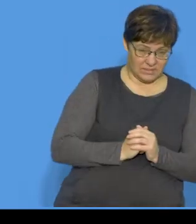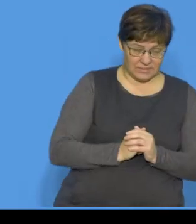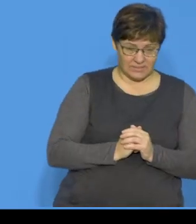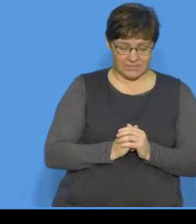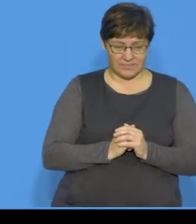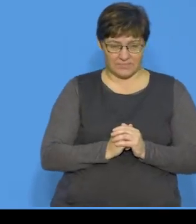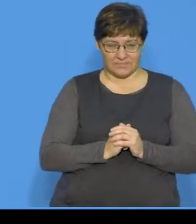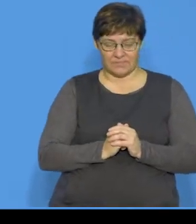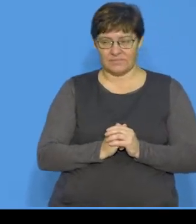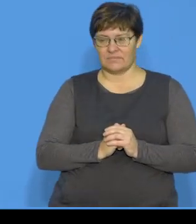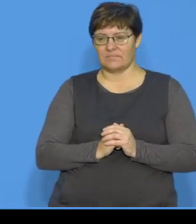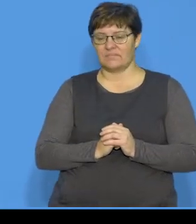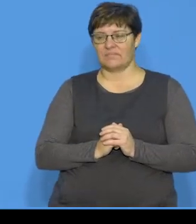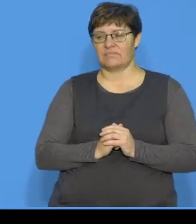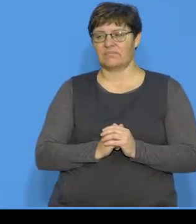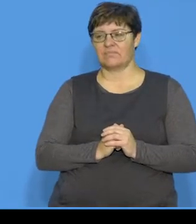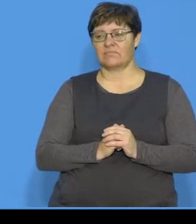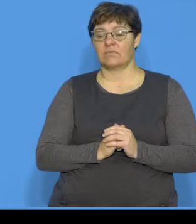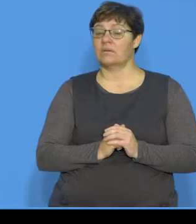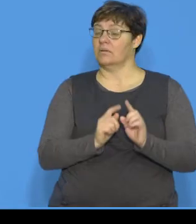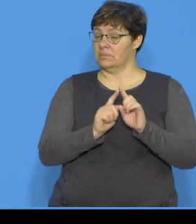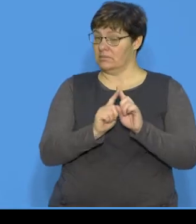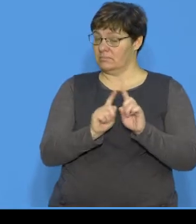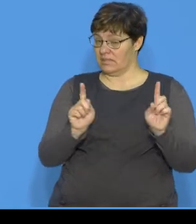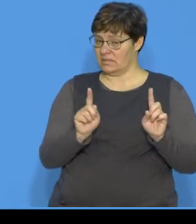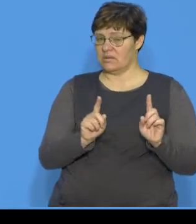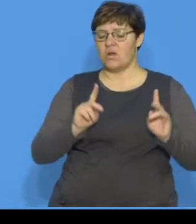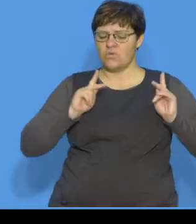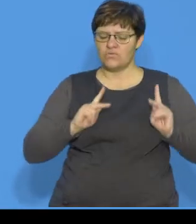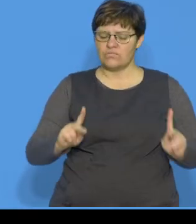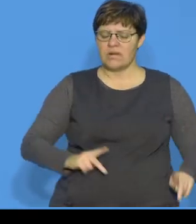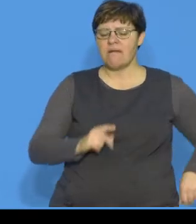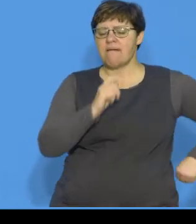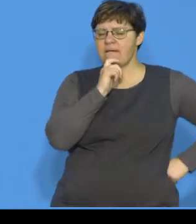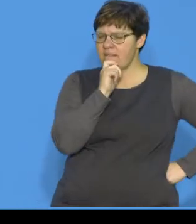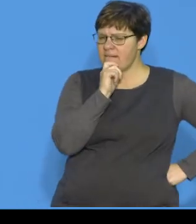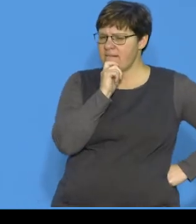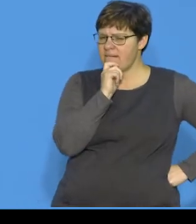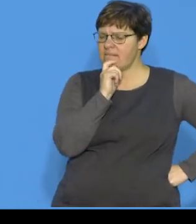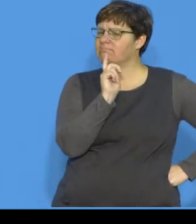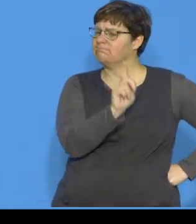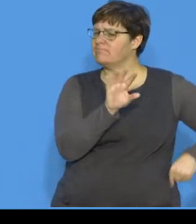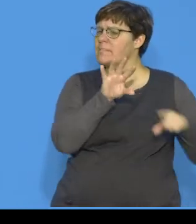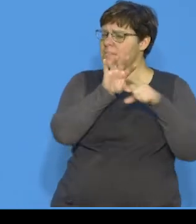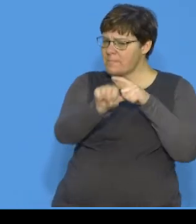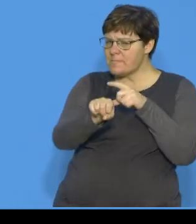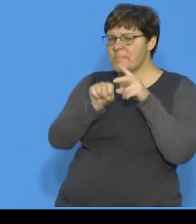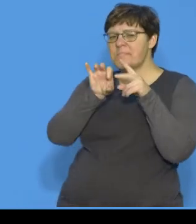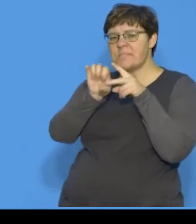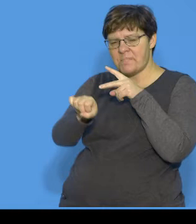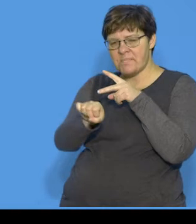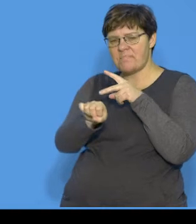slow population growth. But humans then found ways